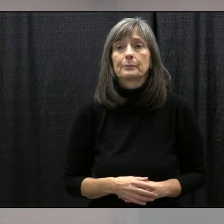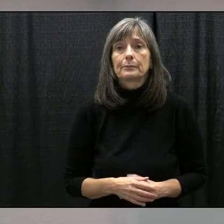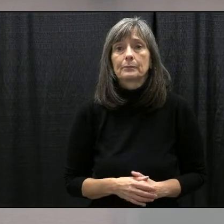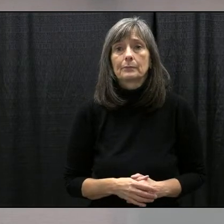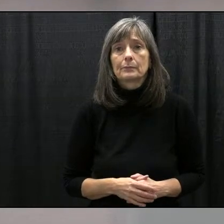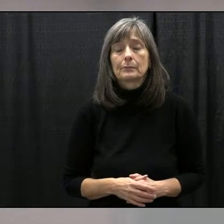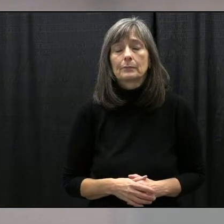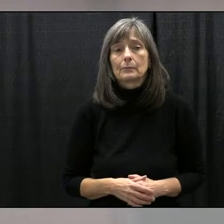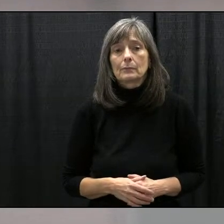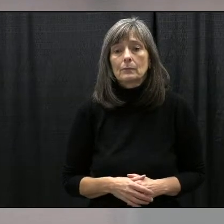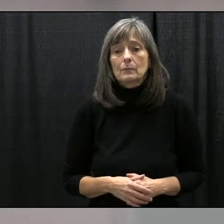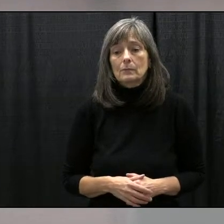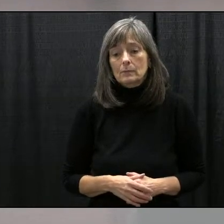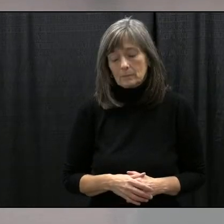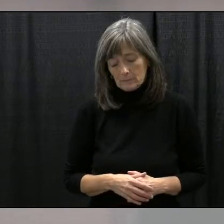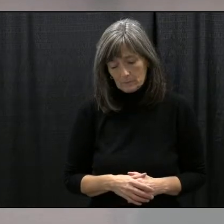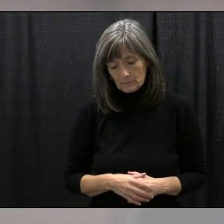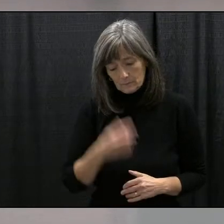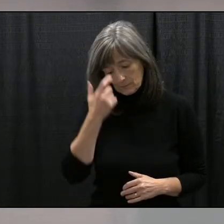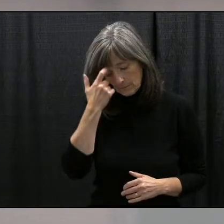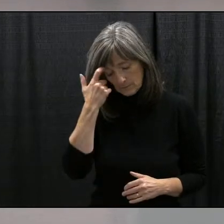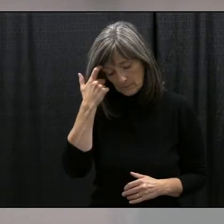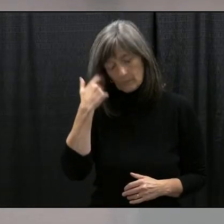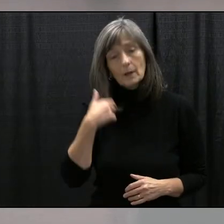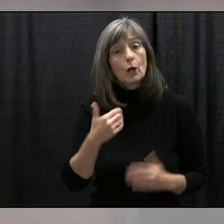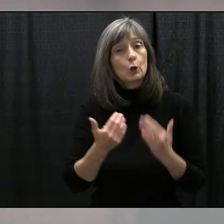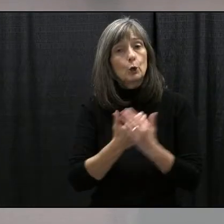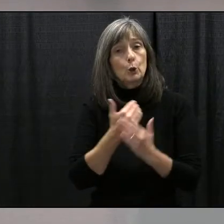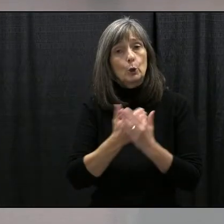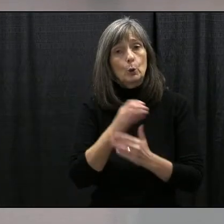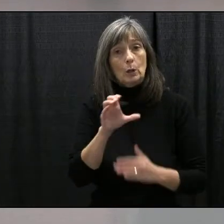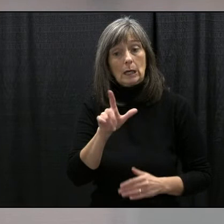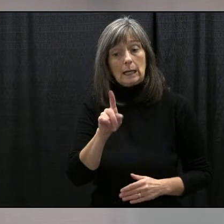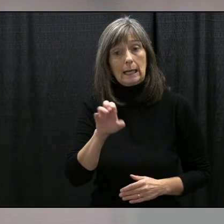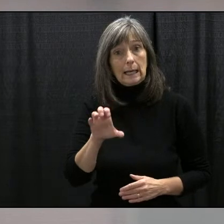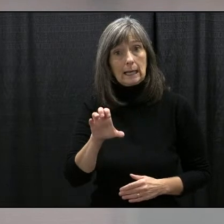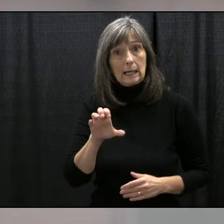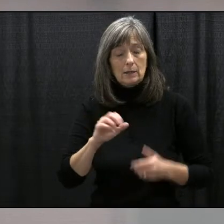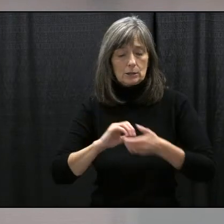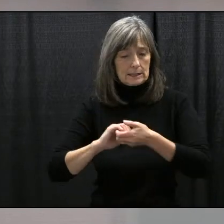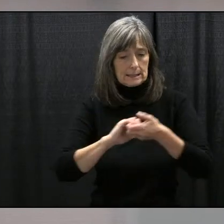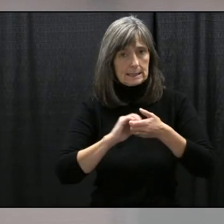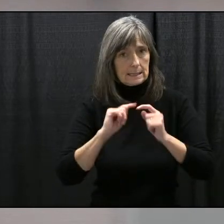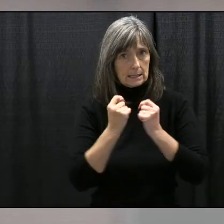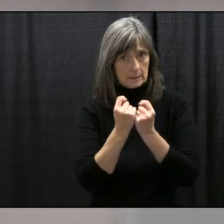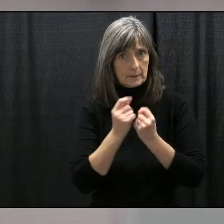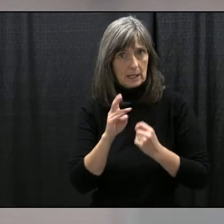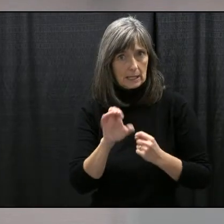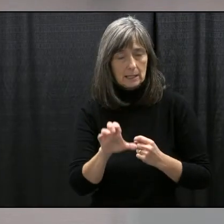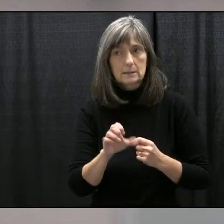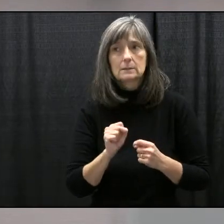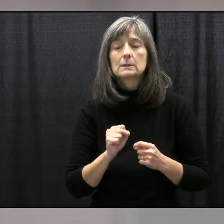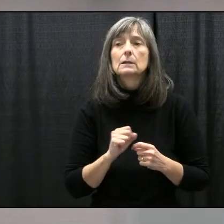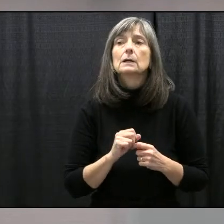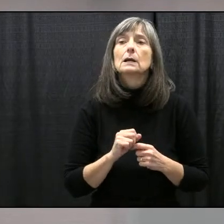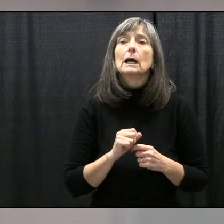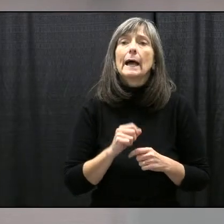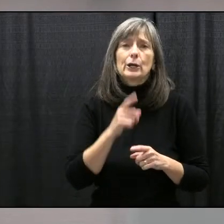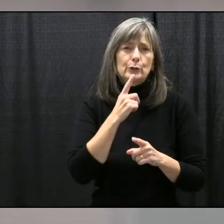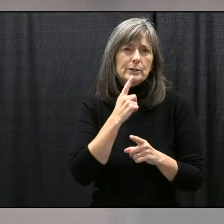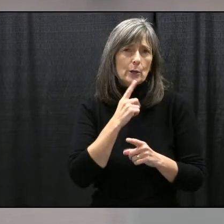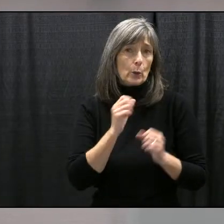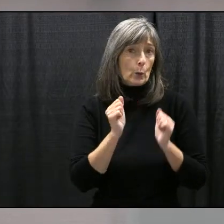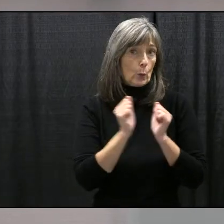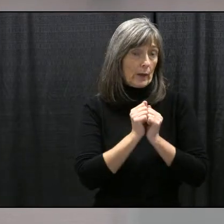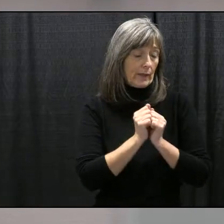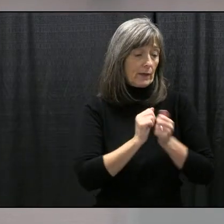You mentioned that we're setting up these new clinics, primary collaborative care clinics, and I think if I understood you correctly, you're suggesting that with the Health Accord, that will probably be